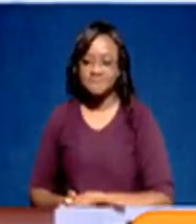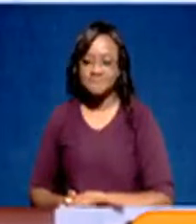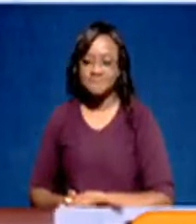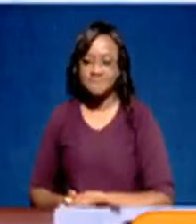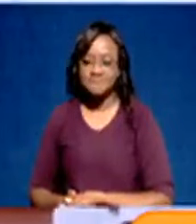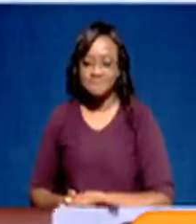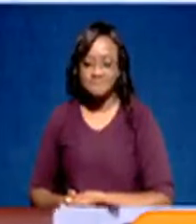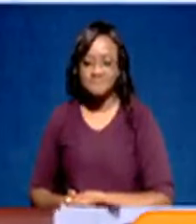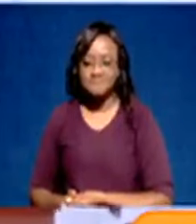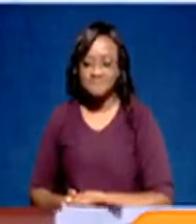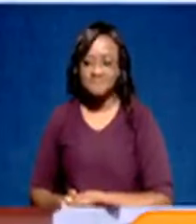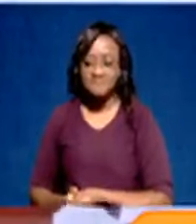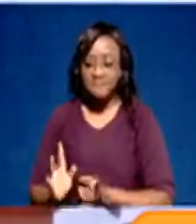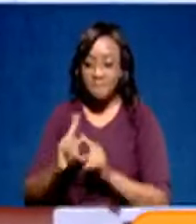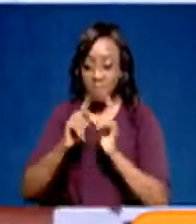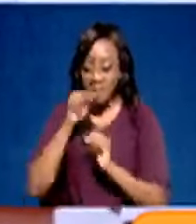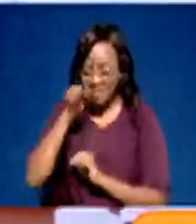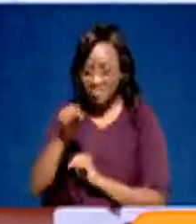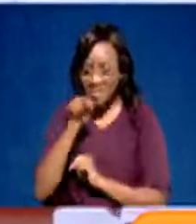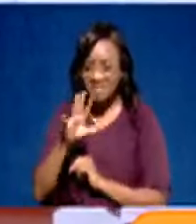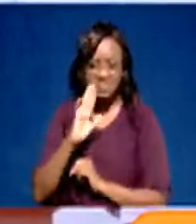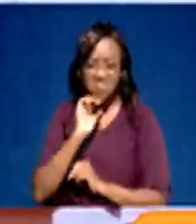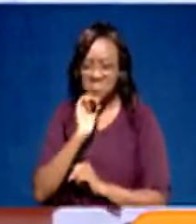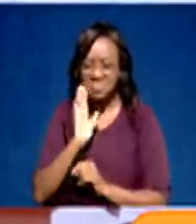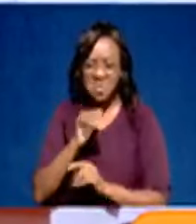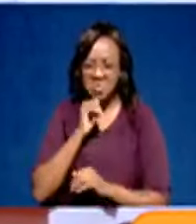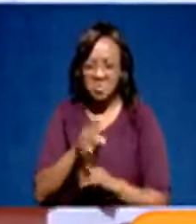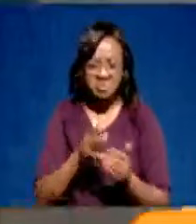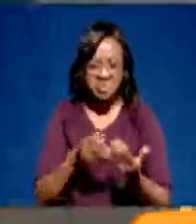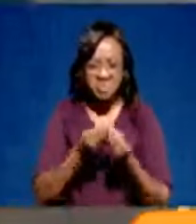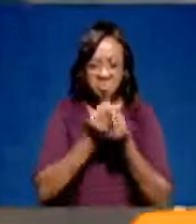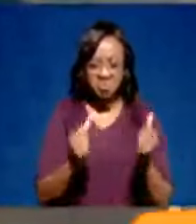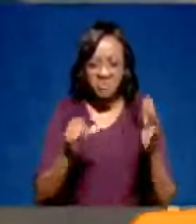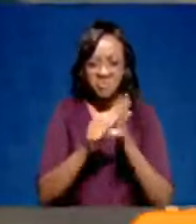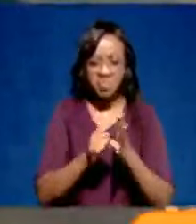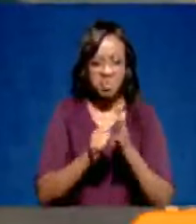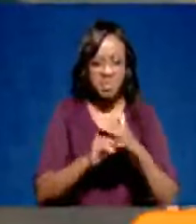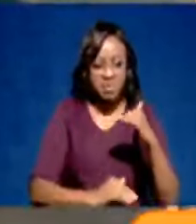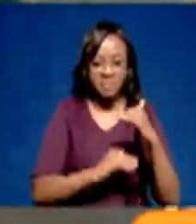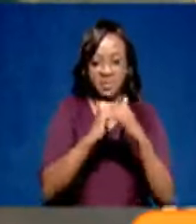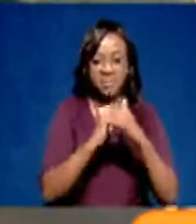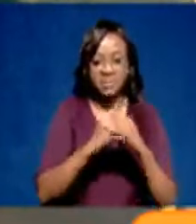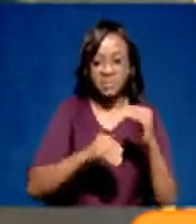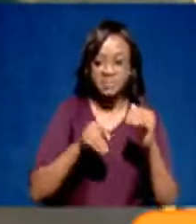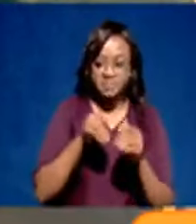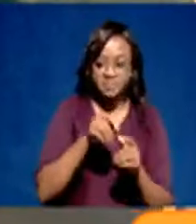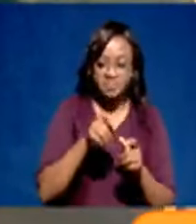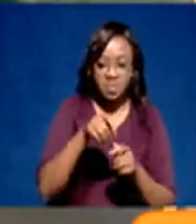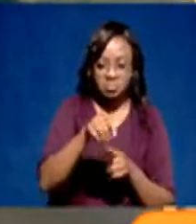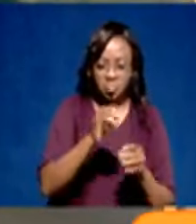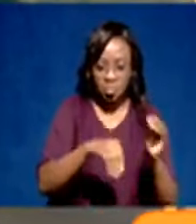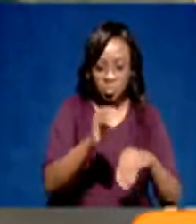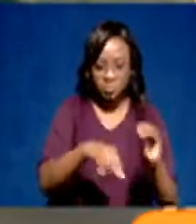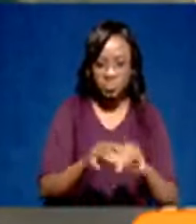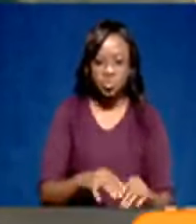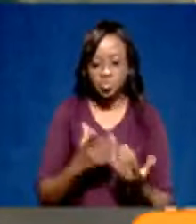The regulations do not address the issue of capping of contributions and is one of the issues that the public will be expected to give their views on in the